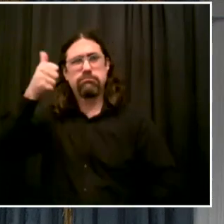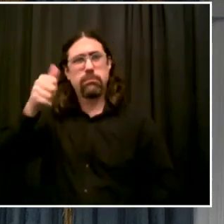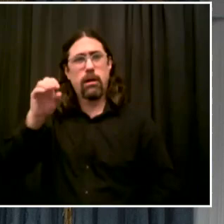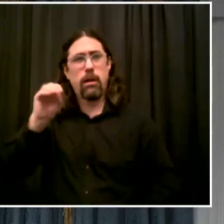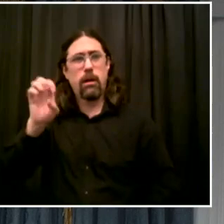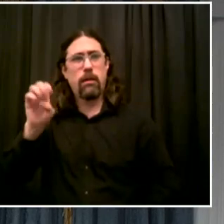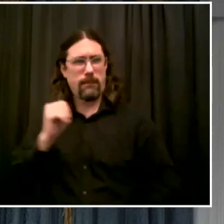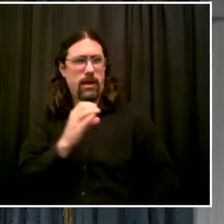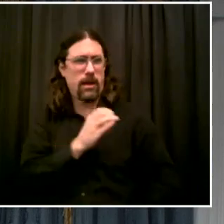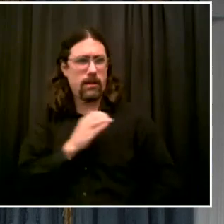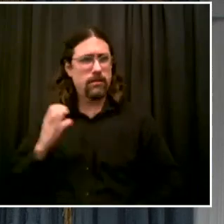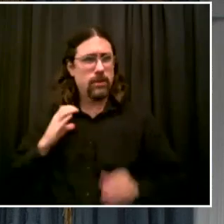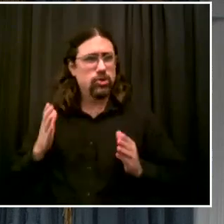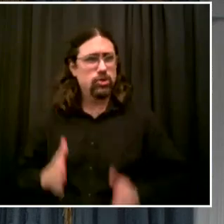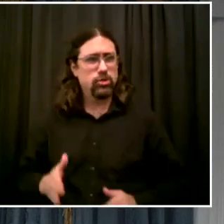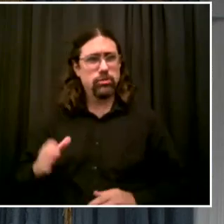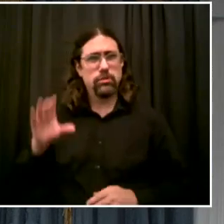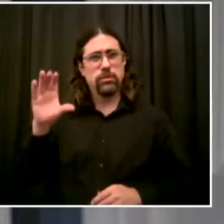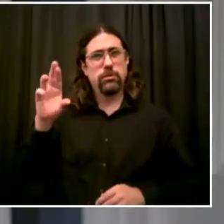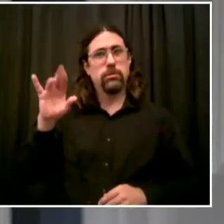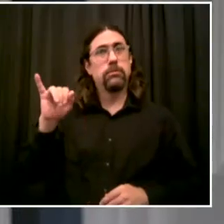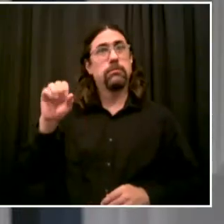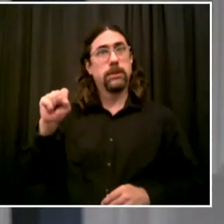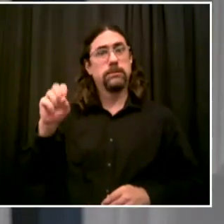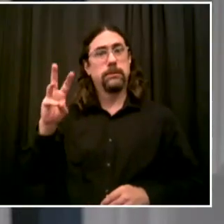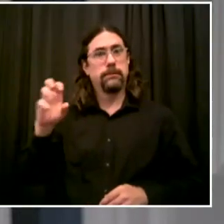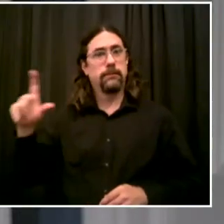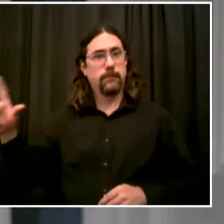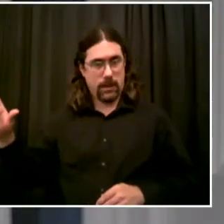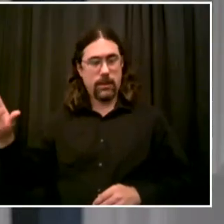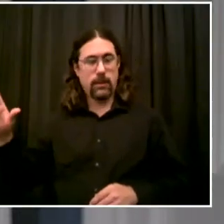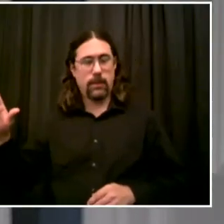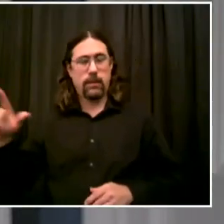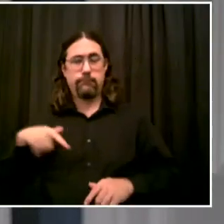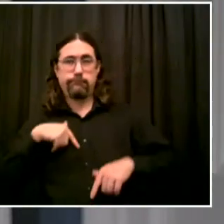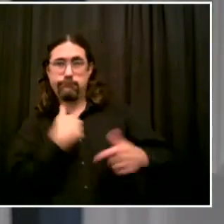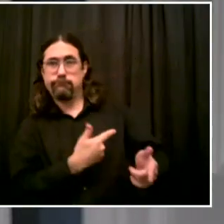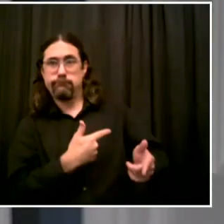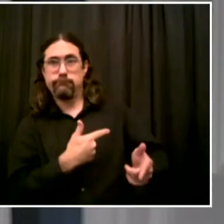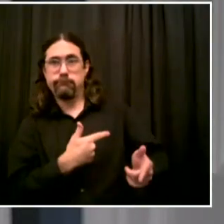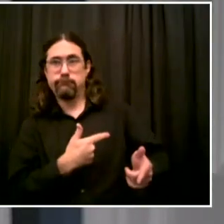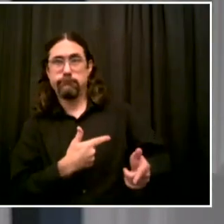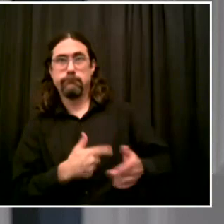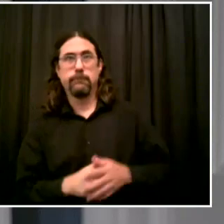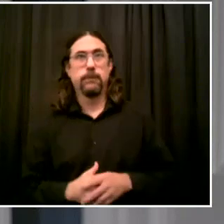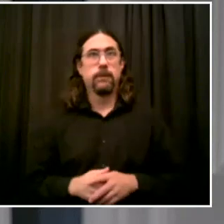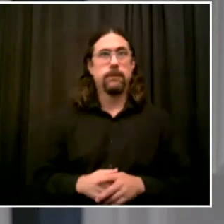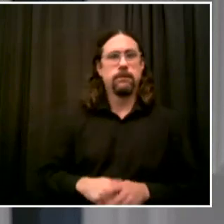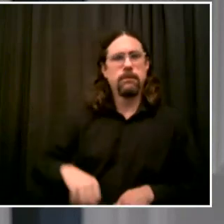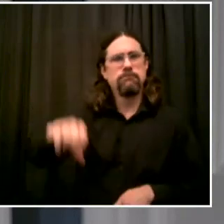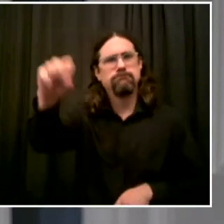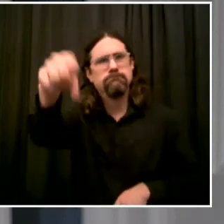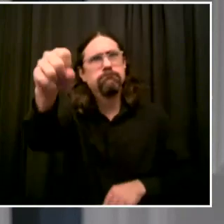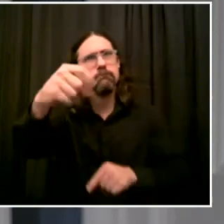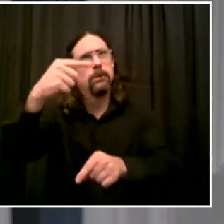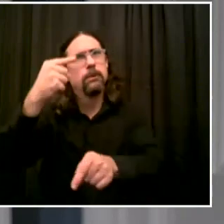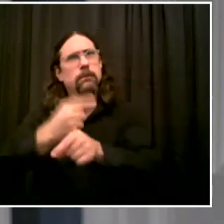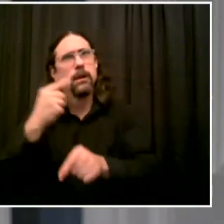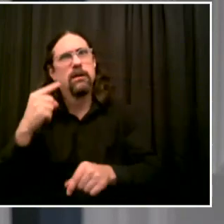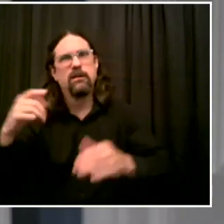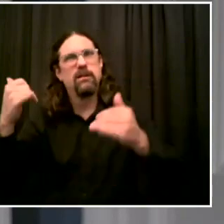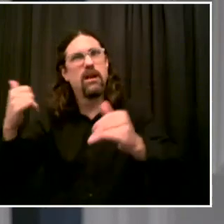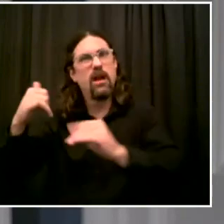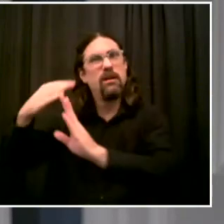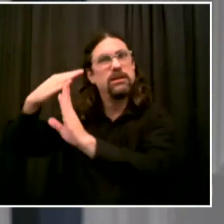And while the National Weather Service has canceled their heat advisory for today, we remain ready to support